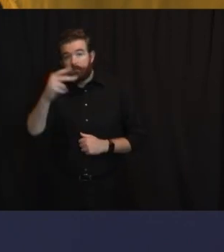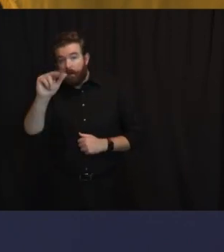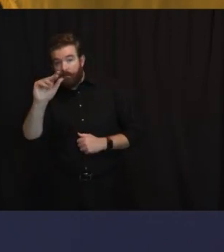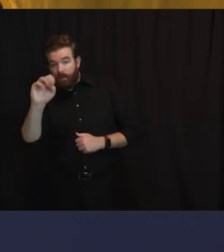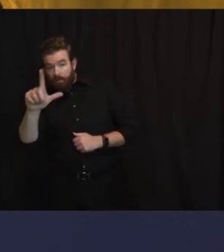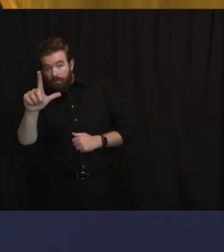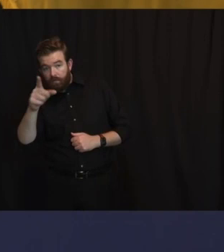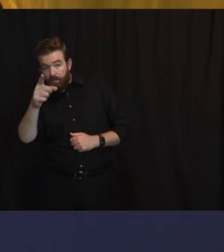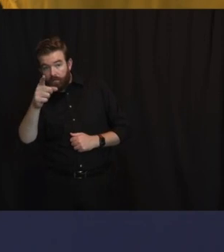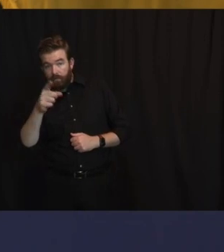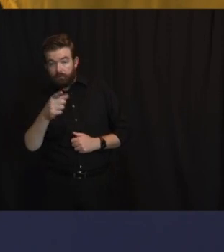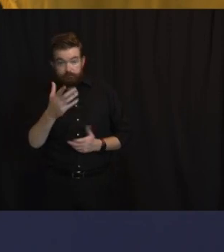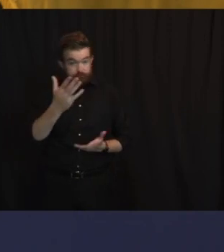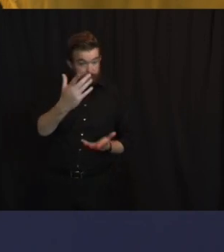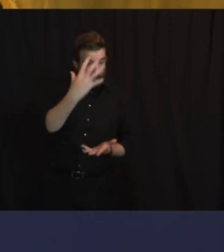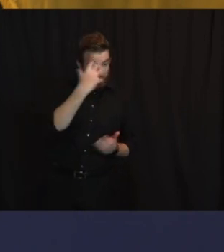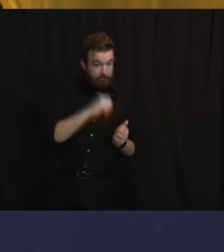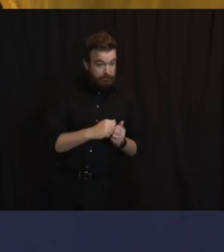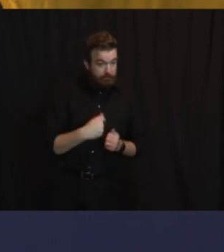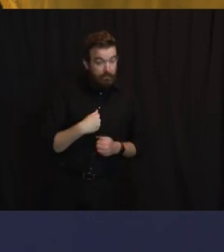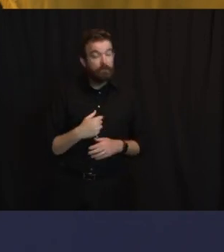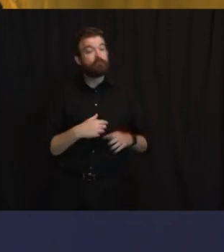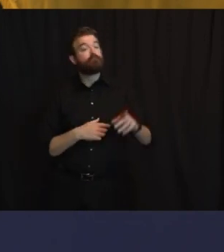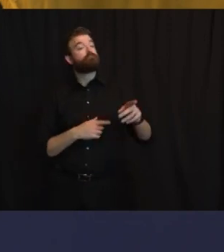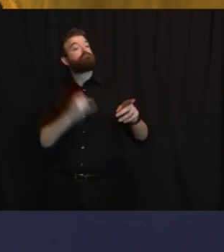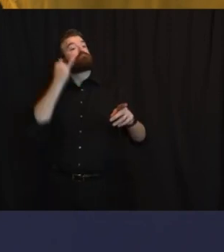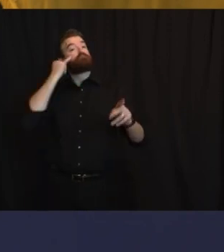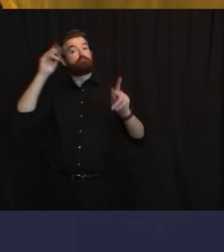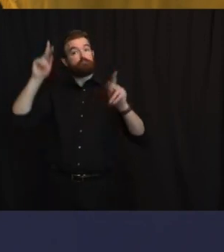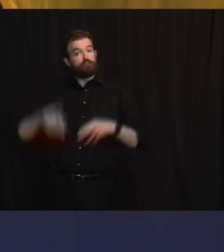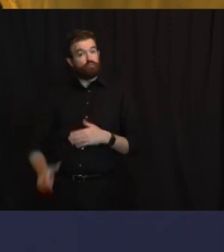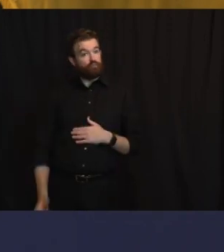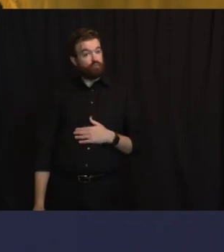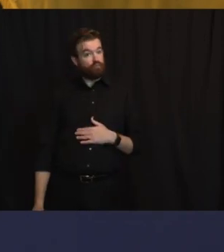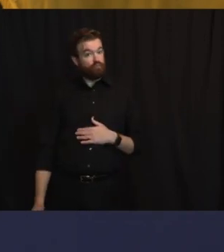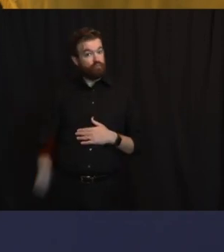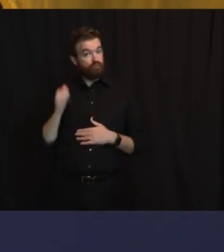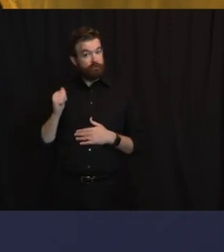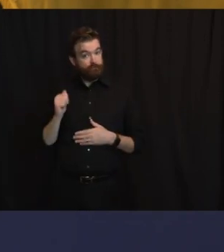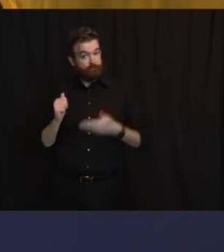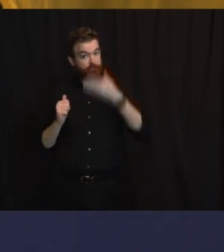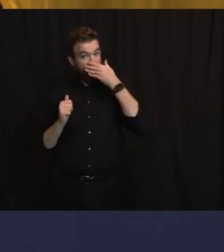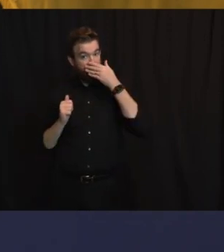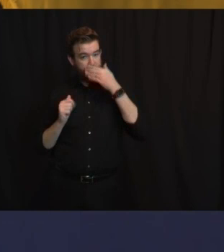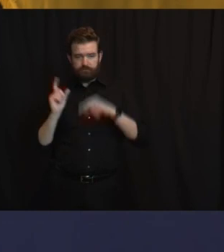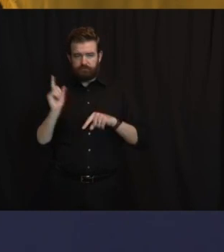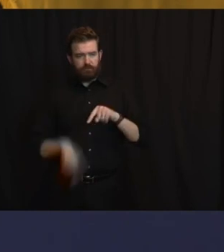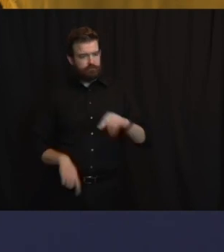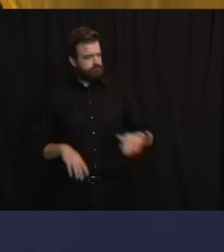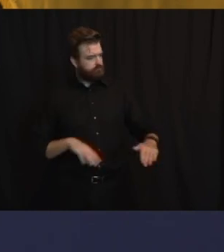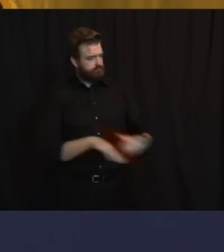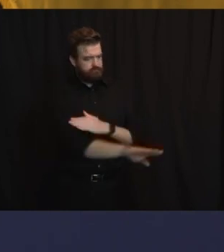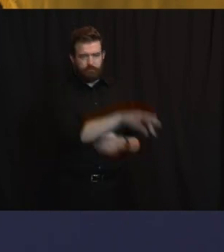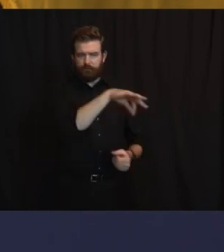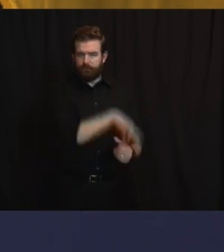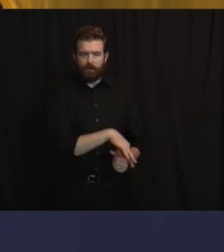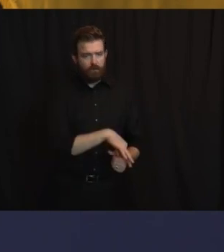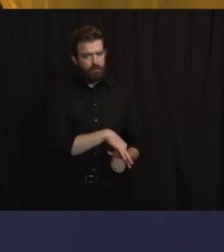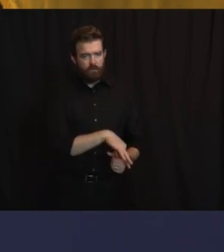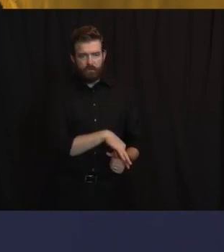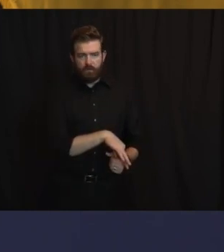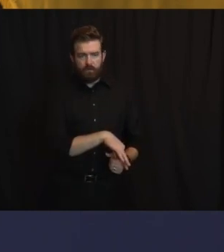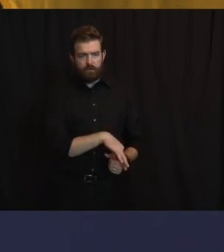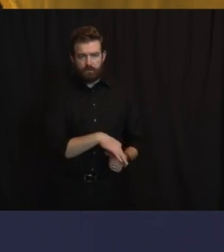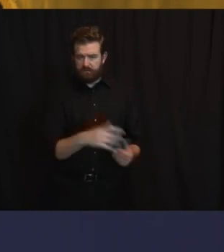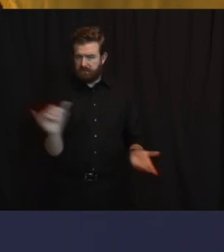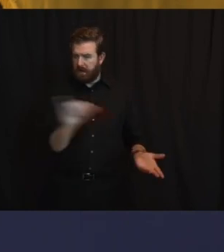you refuse to wear a mask, we're not letting you in. It's that simple. I mean, you've got to wear a mask if you're going into a store,